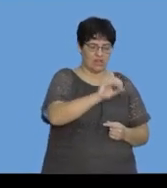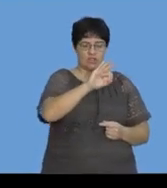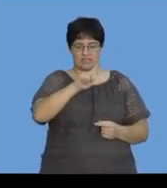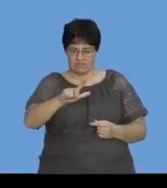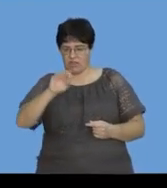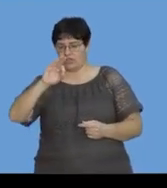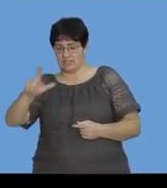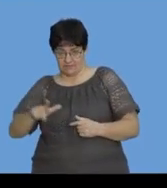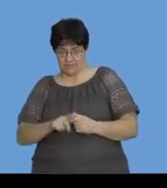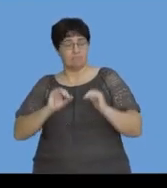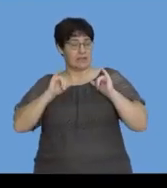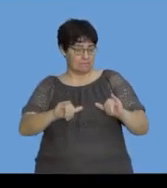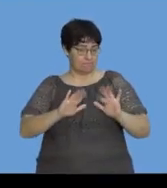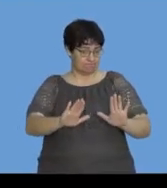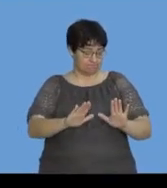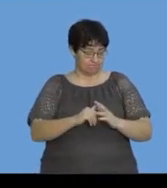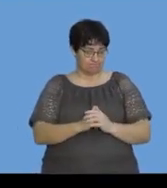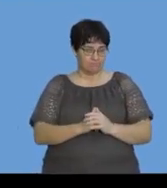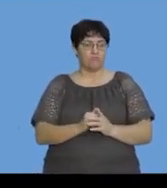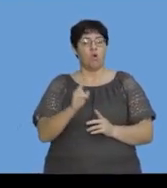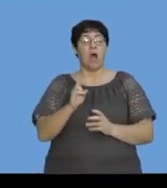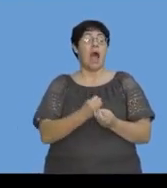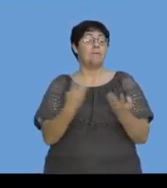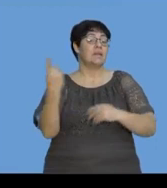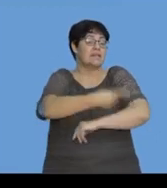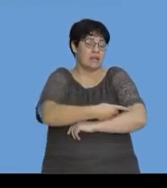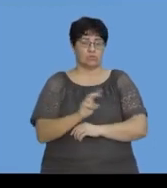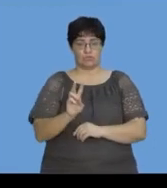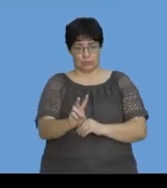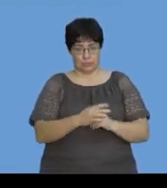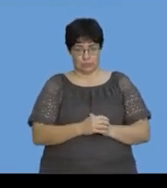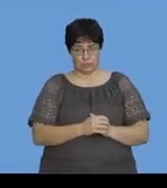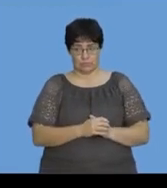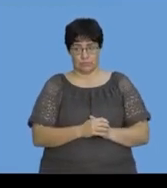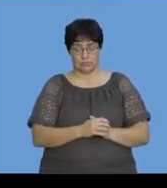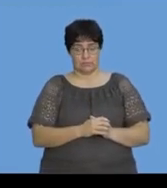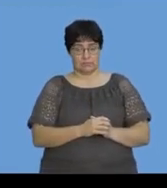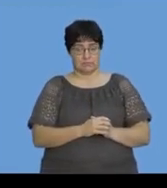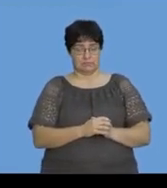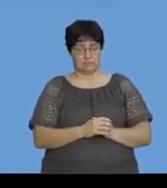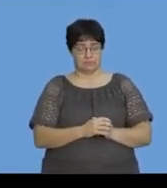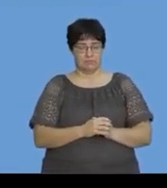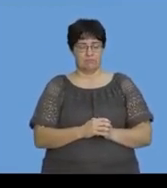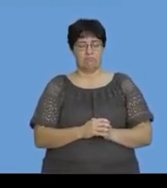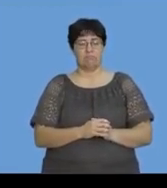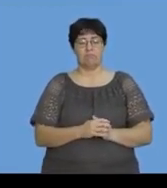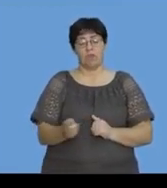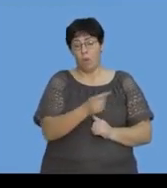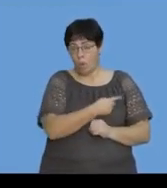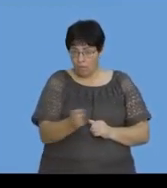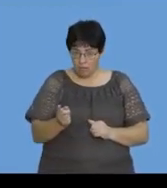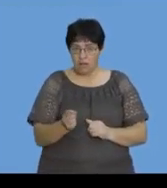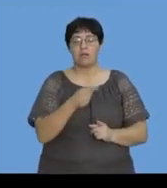those, 37 degrees, right, for 2 days. Okay, there we go, 2